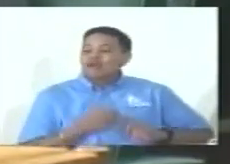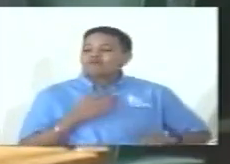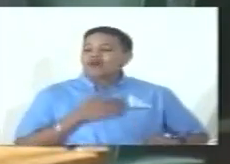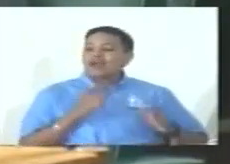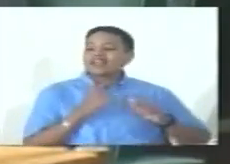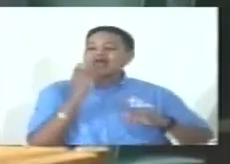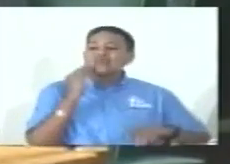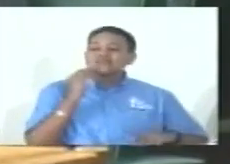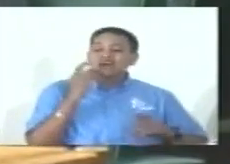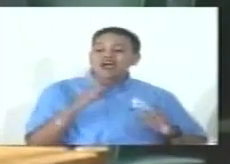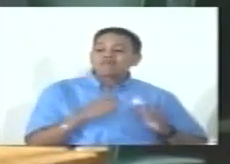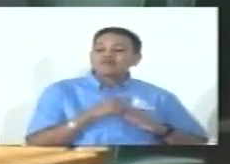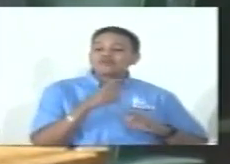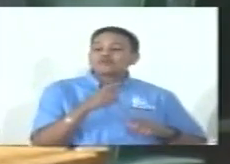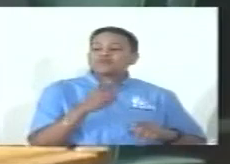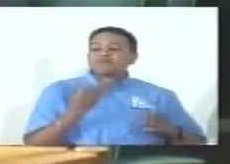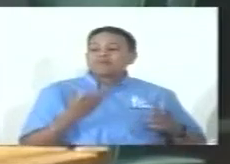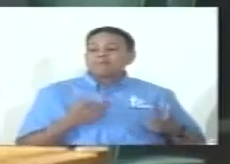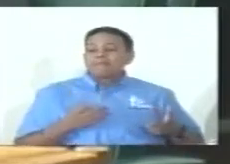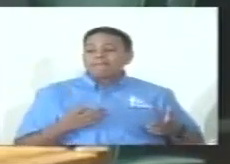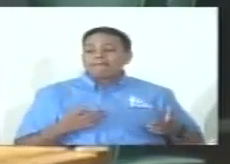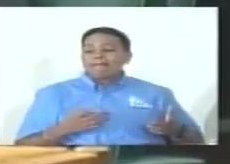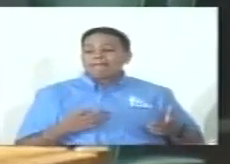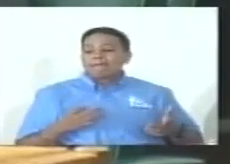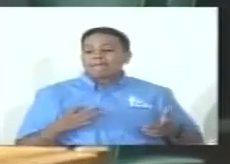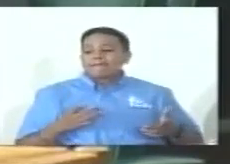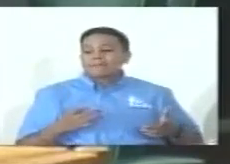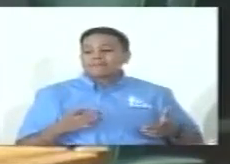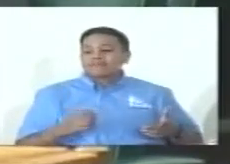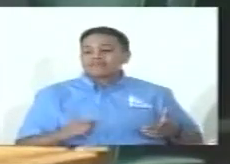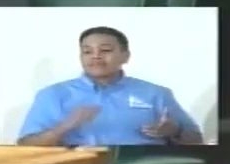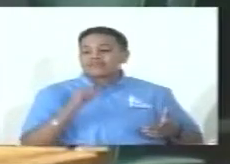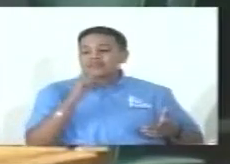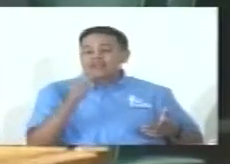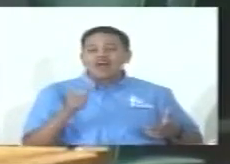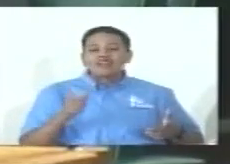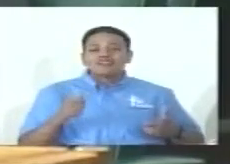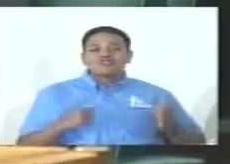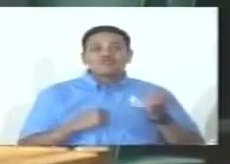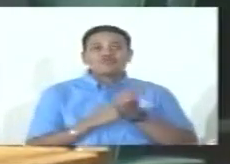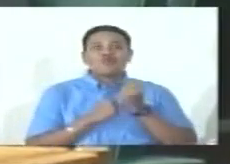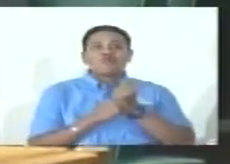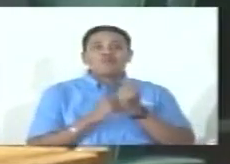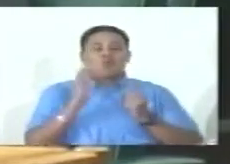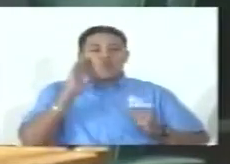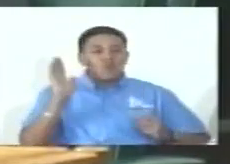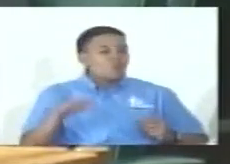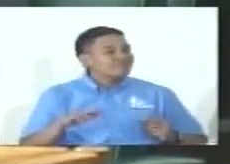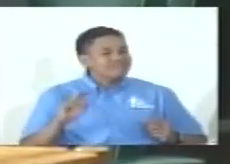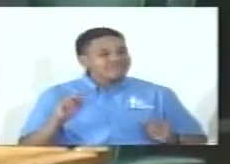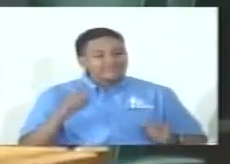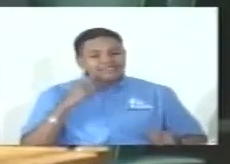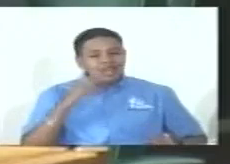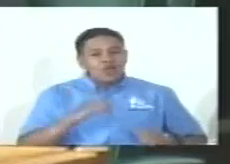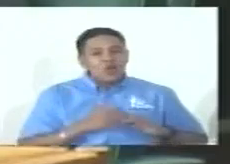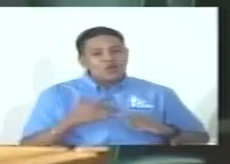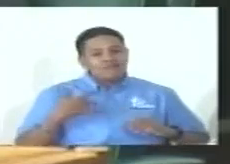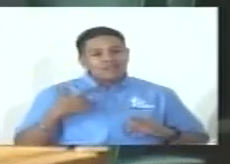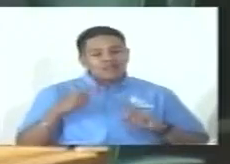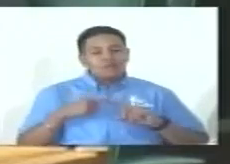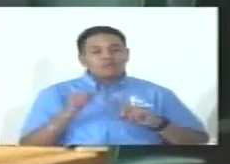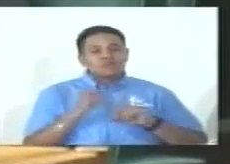with him, wasn't going to be a cheerleader at all costs. He would tell you how he felt about